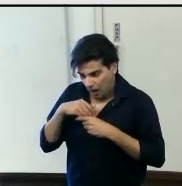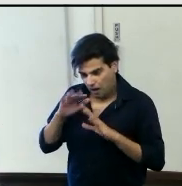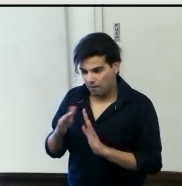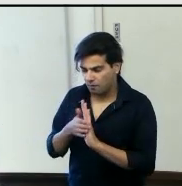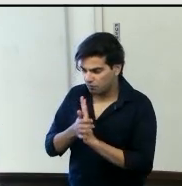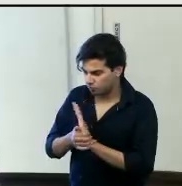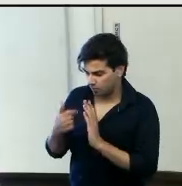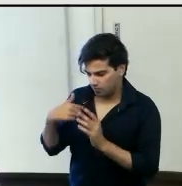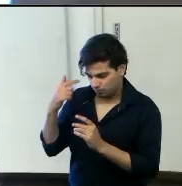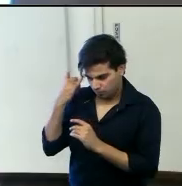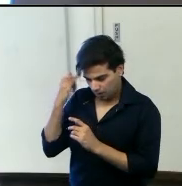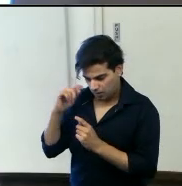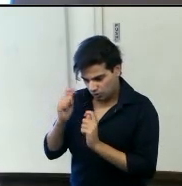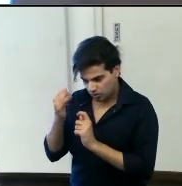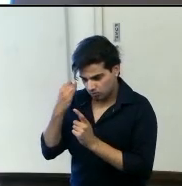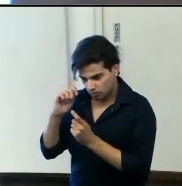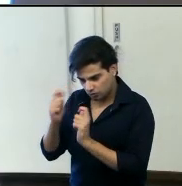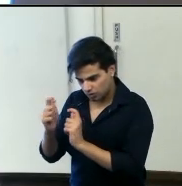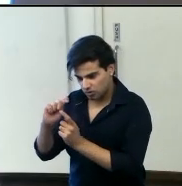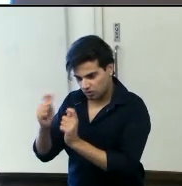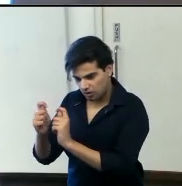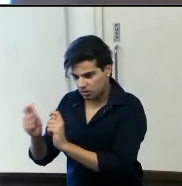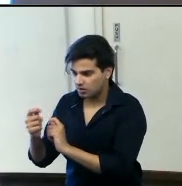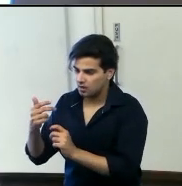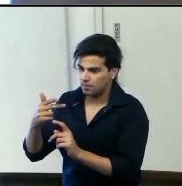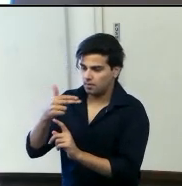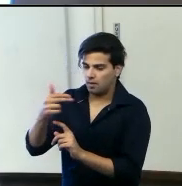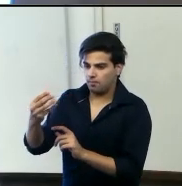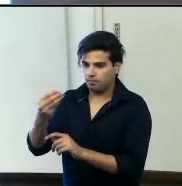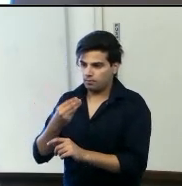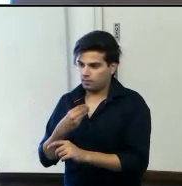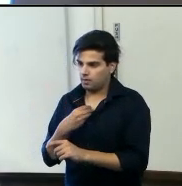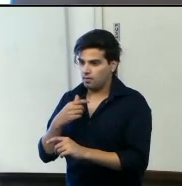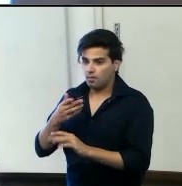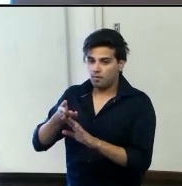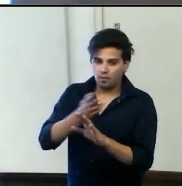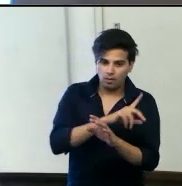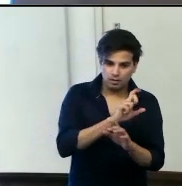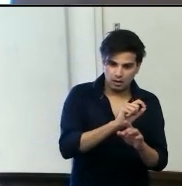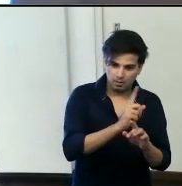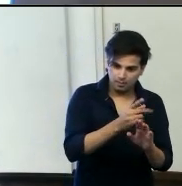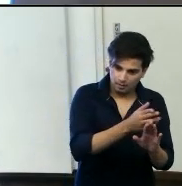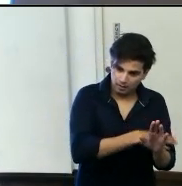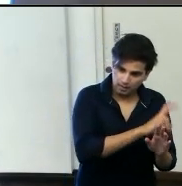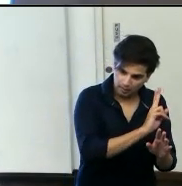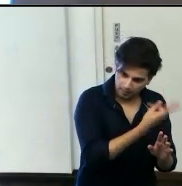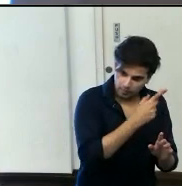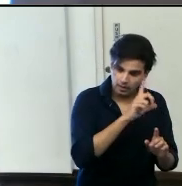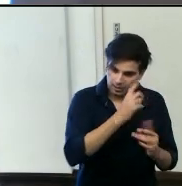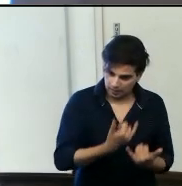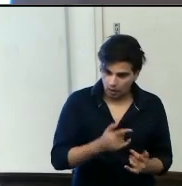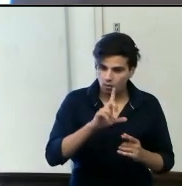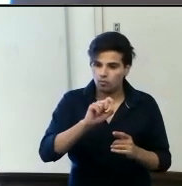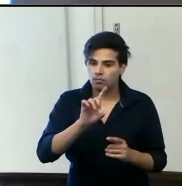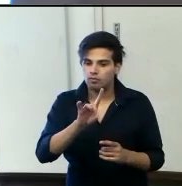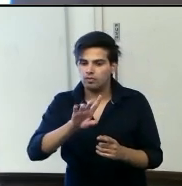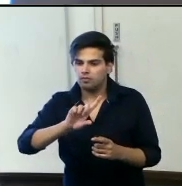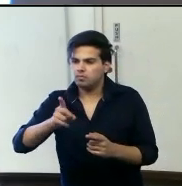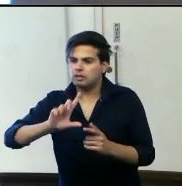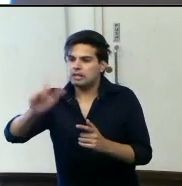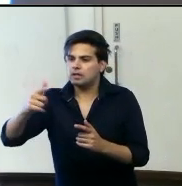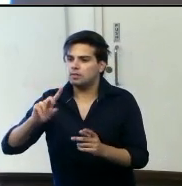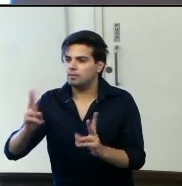I am changing. Like, even though there is one name given to me, but I was a different person 10 minutes ago, I will be a different person 15 minutes later.